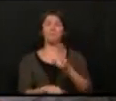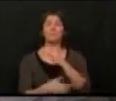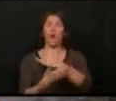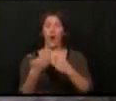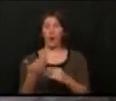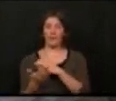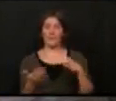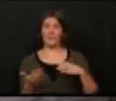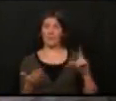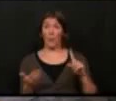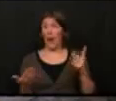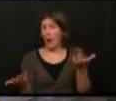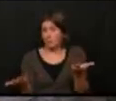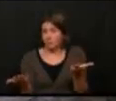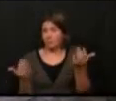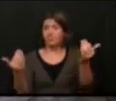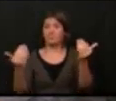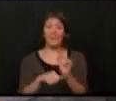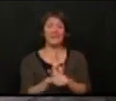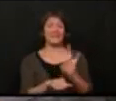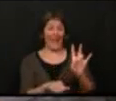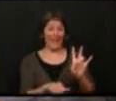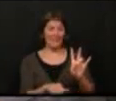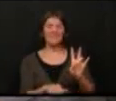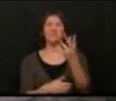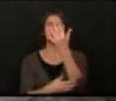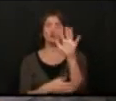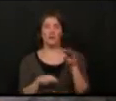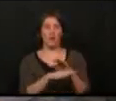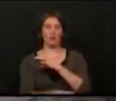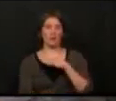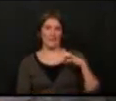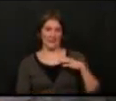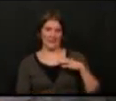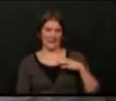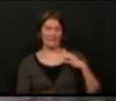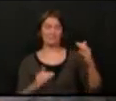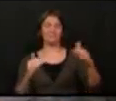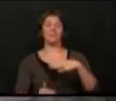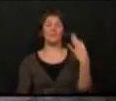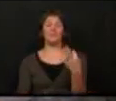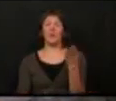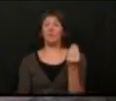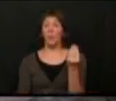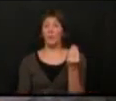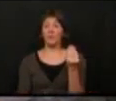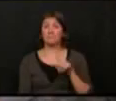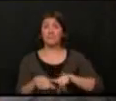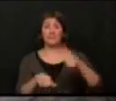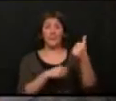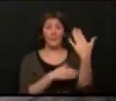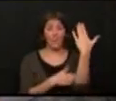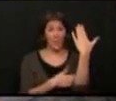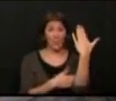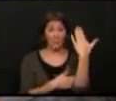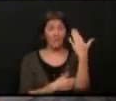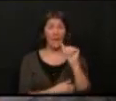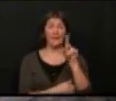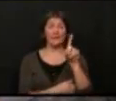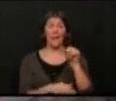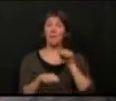determined. 7 p.m., Tree Advisory Committee, Hannah Cosman Room. Friday, November 14th, 10 a.m.,